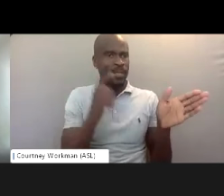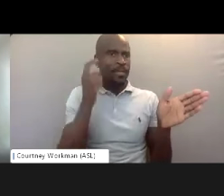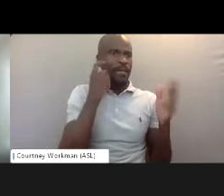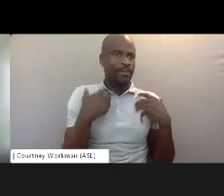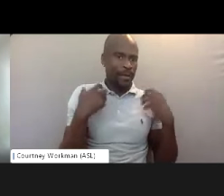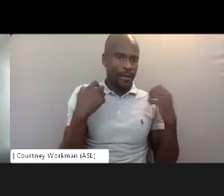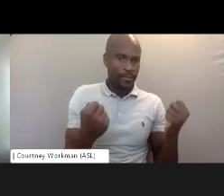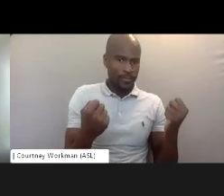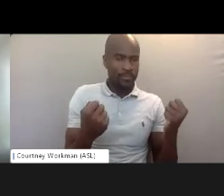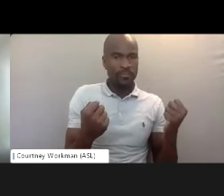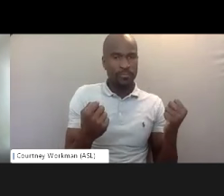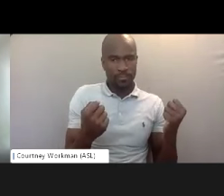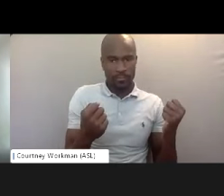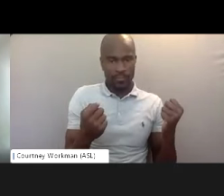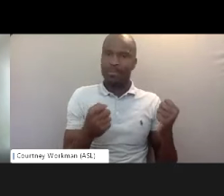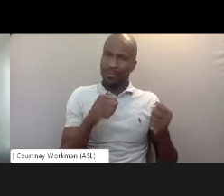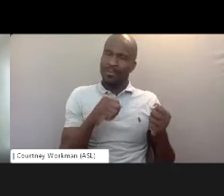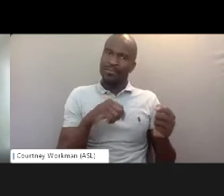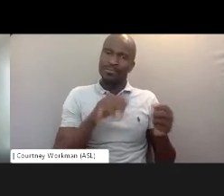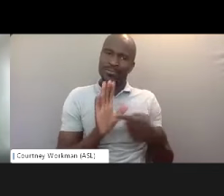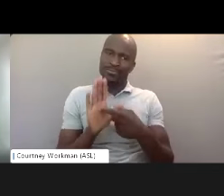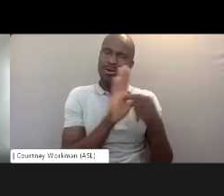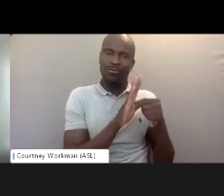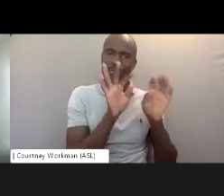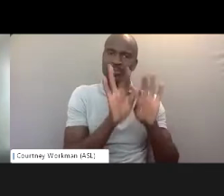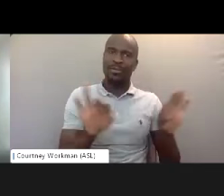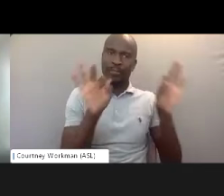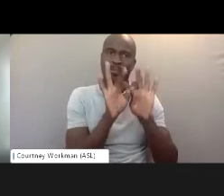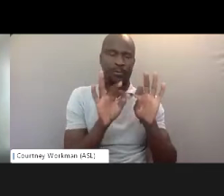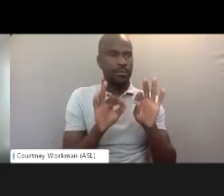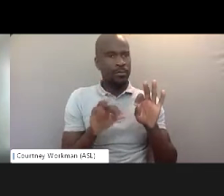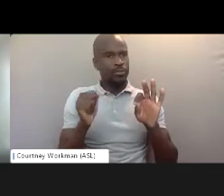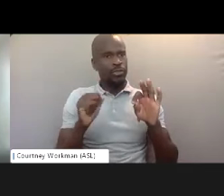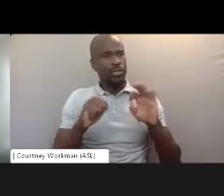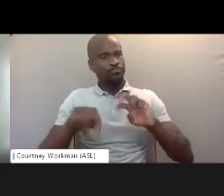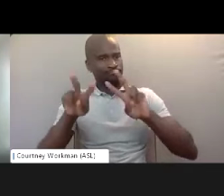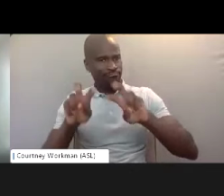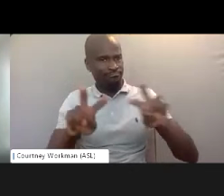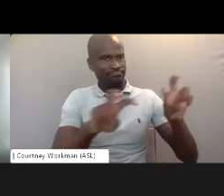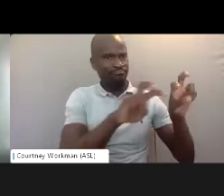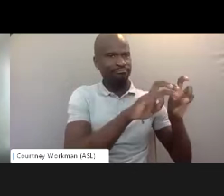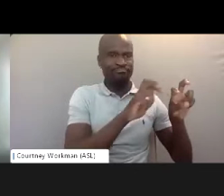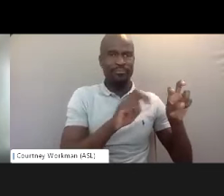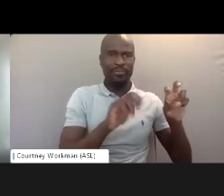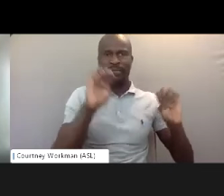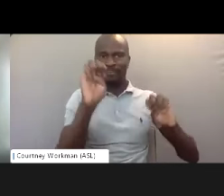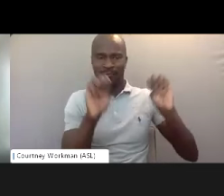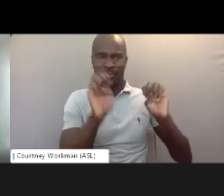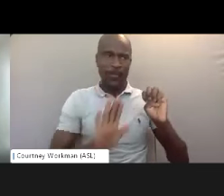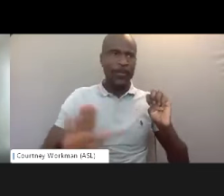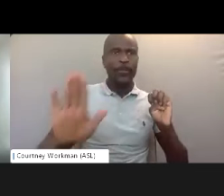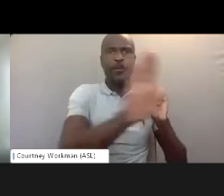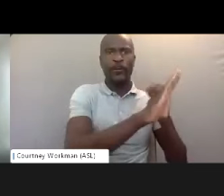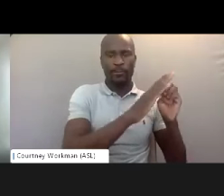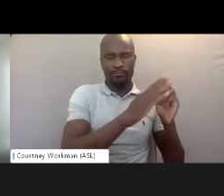really shows the importance of assessing the entire community and really making sure that we're taking a broad definition of mental